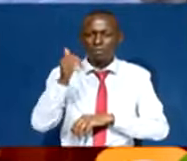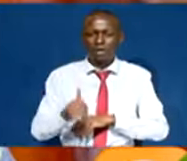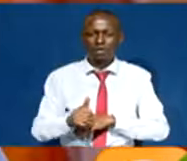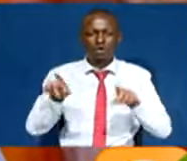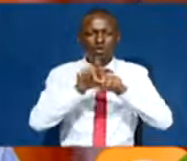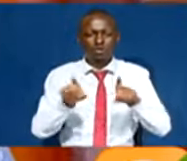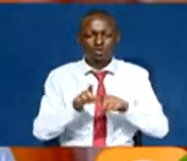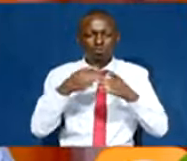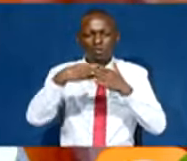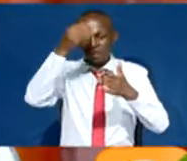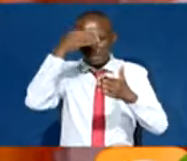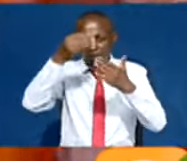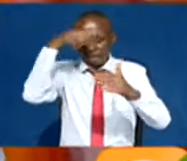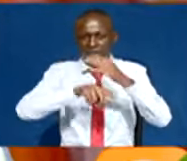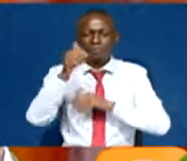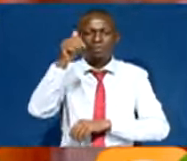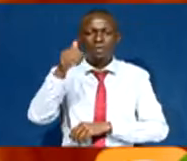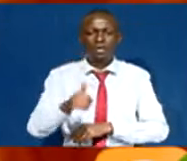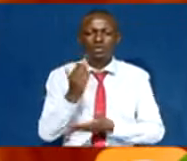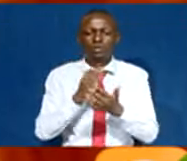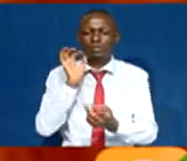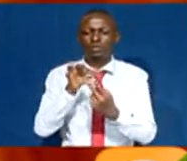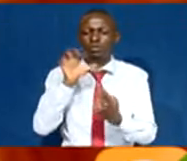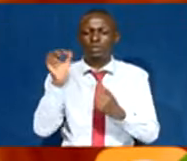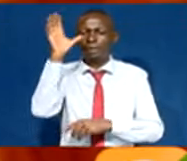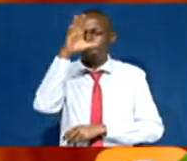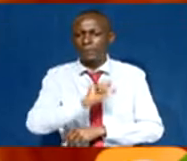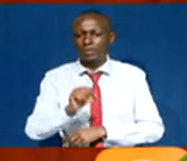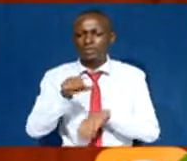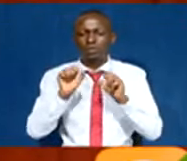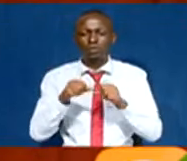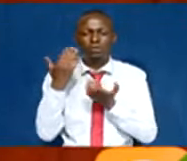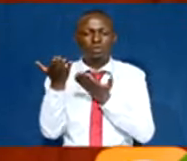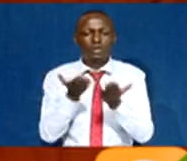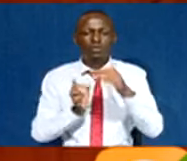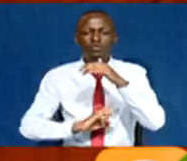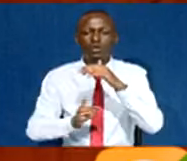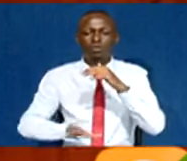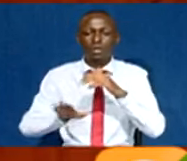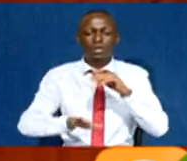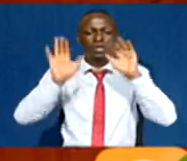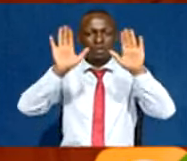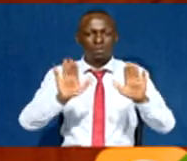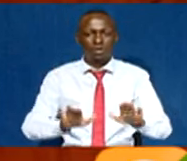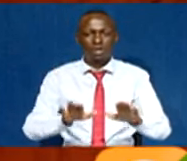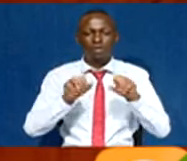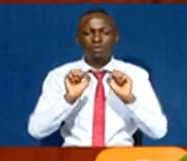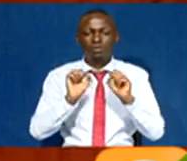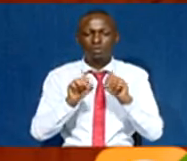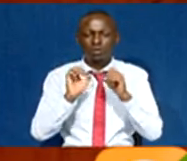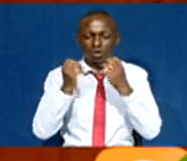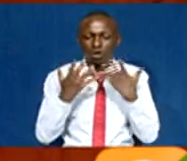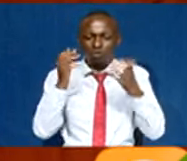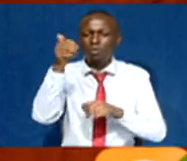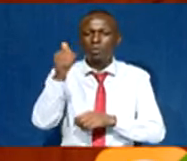diplomatic credentials, which dogged some of the nominees, and who will serve Nairobi in critical capitals, were ostensibly not pointed out in